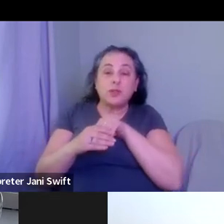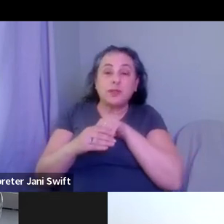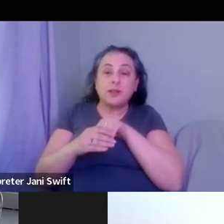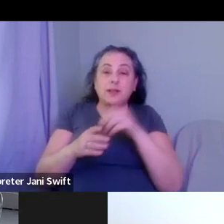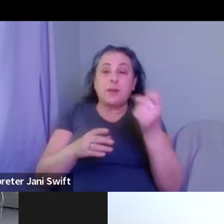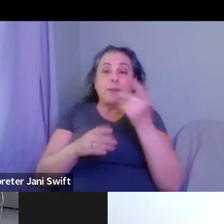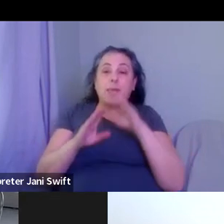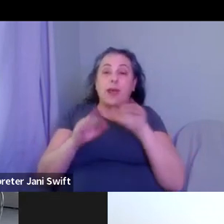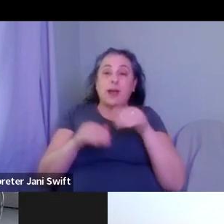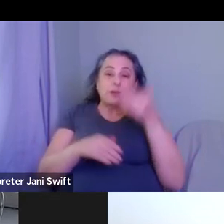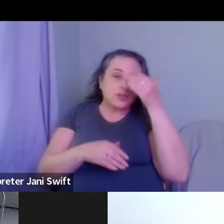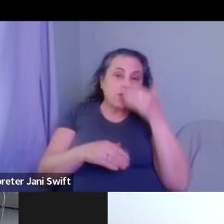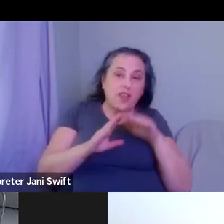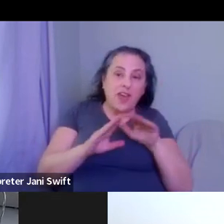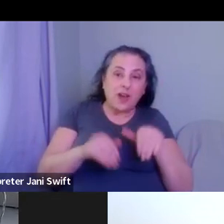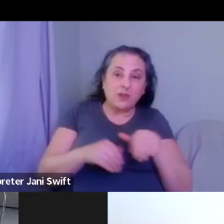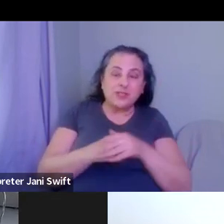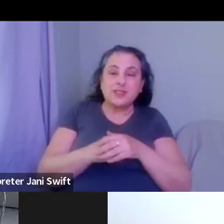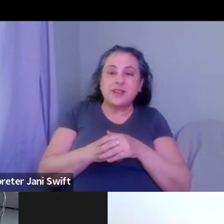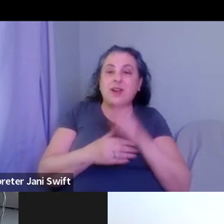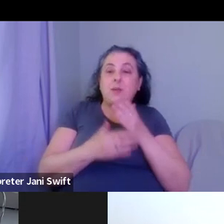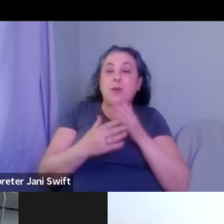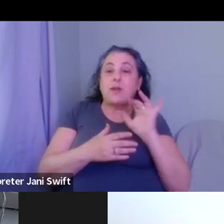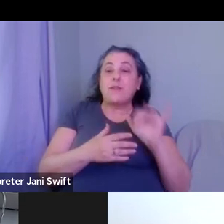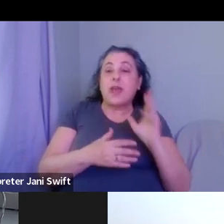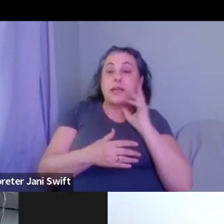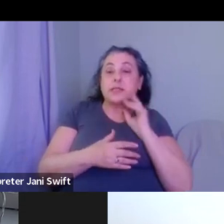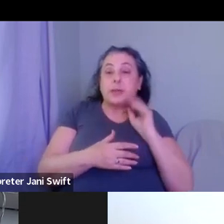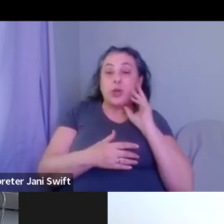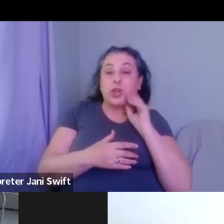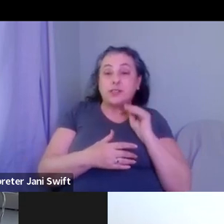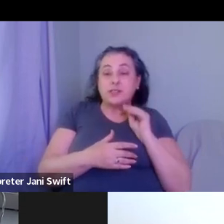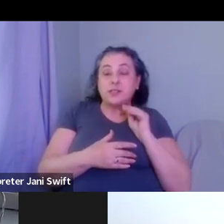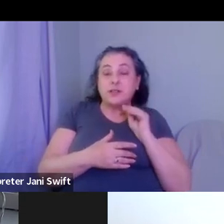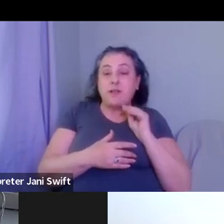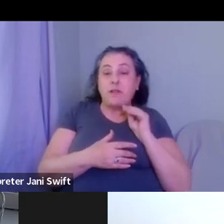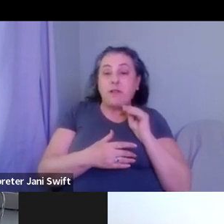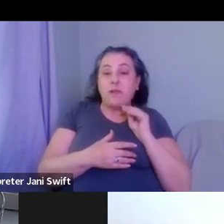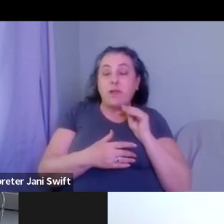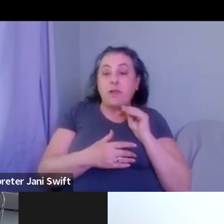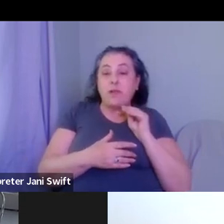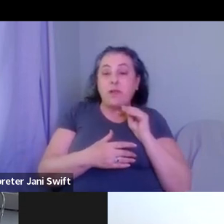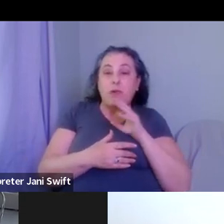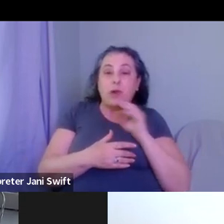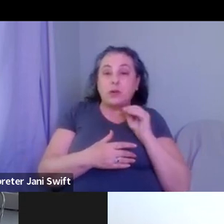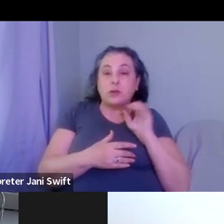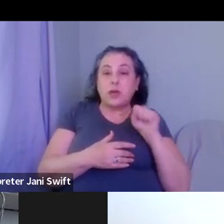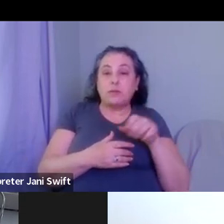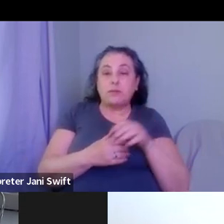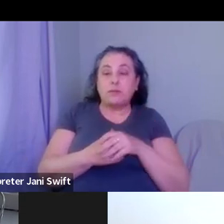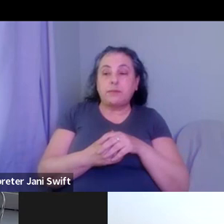of the house, front of the house as a part of that experience. And yeah.